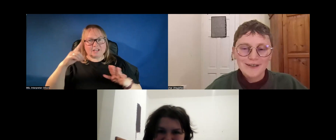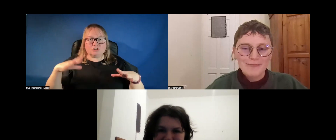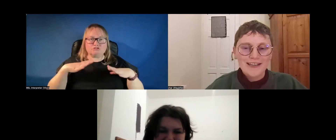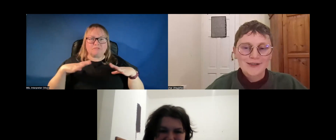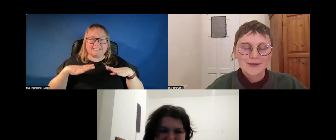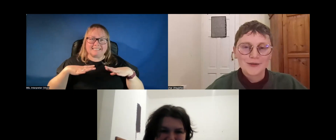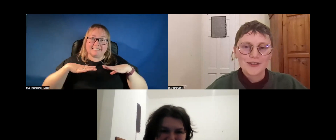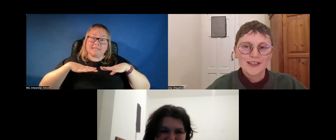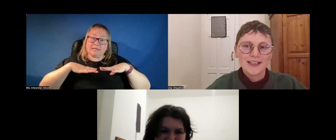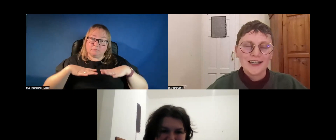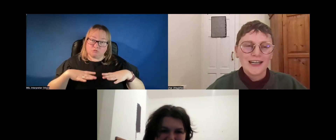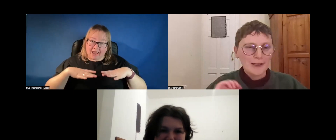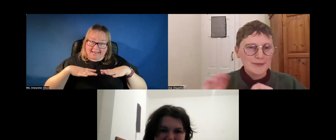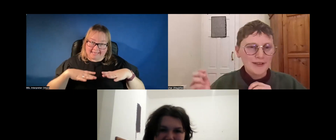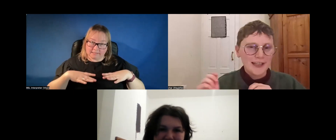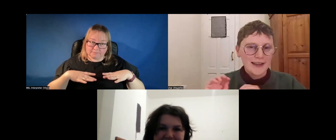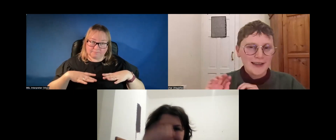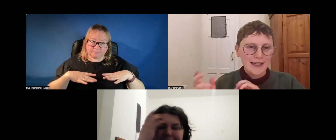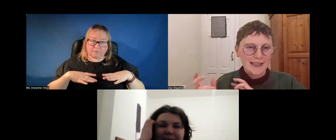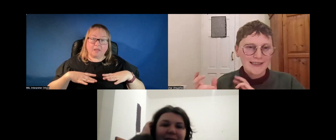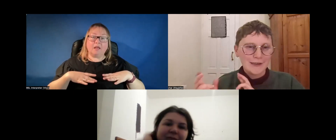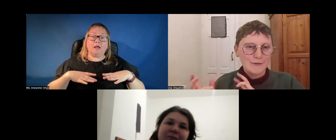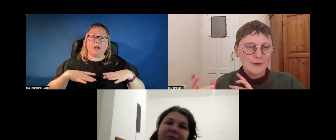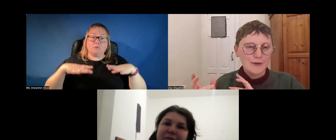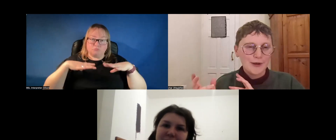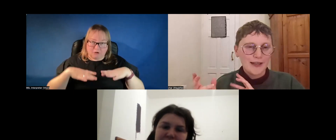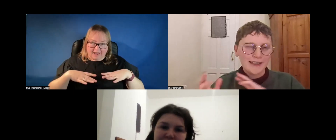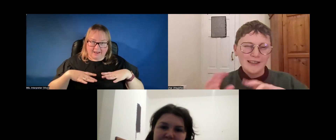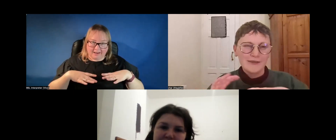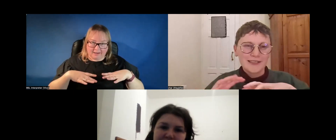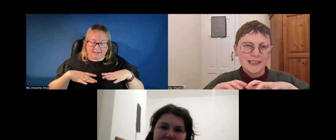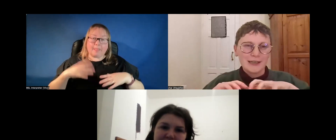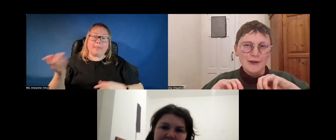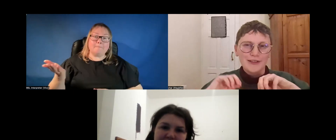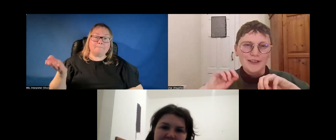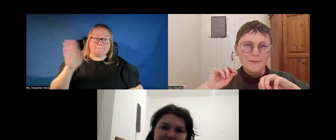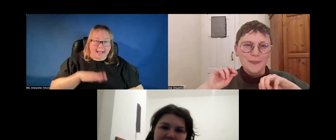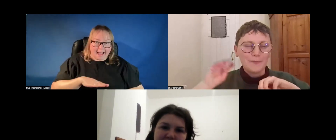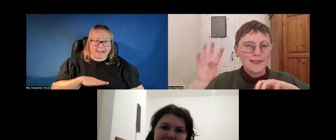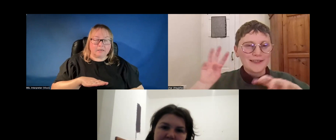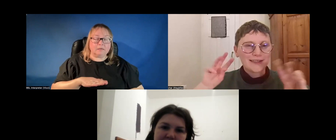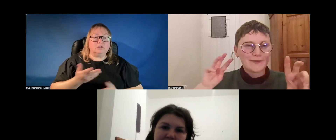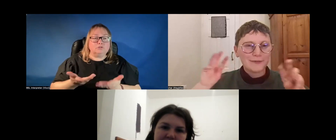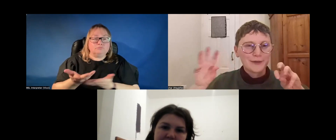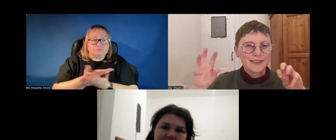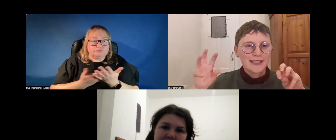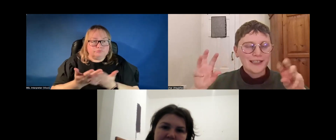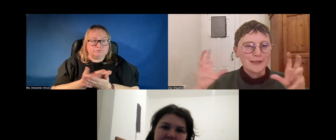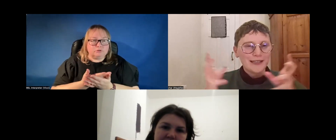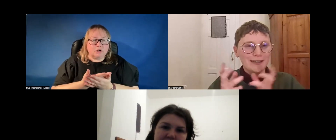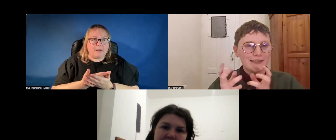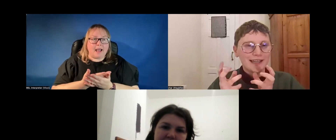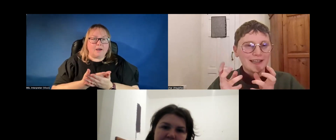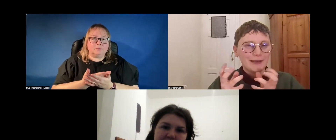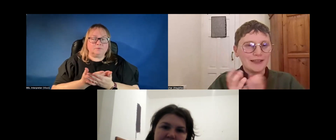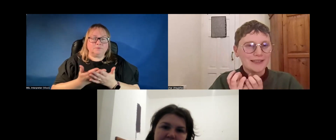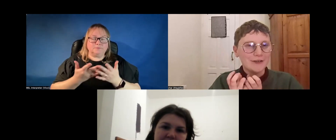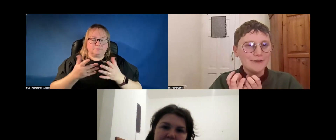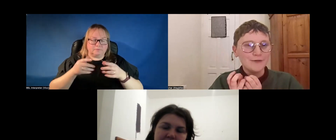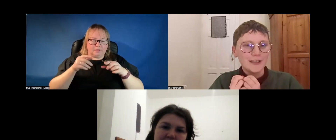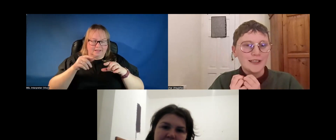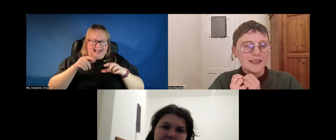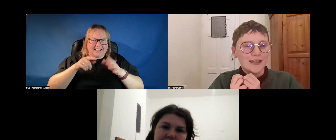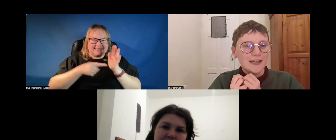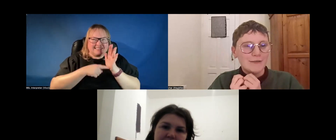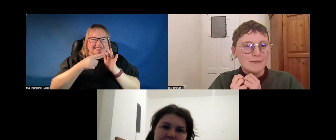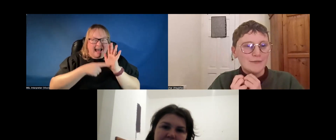We're going to come back and talk about something that I think links a little bit with what Angela was saying about the pieces of the mosaic being held together by the